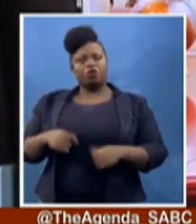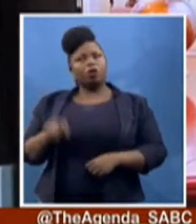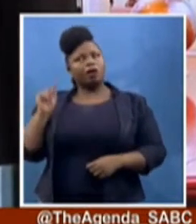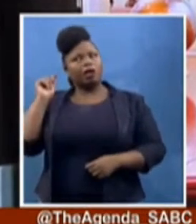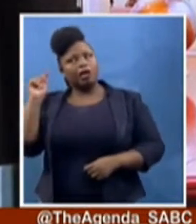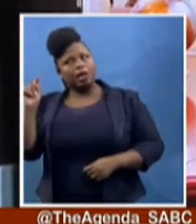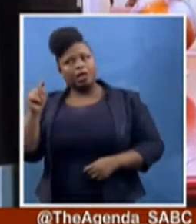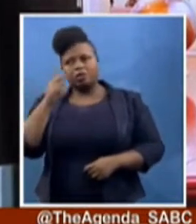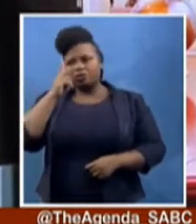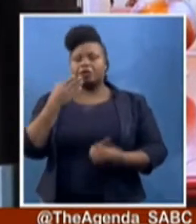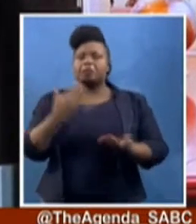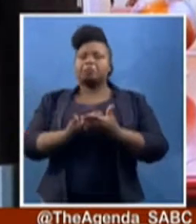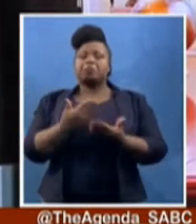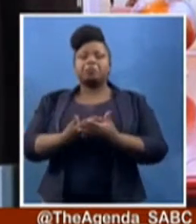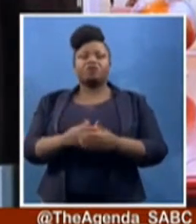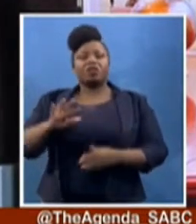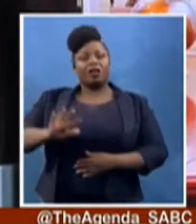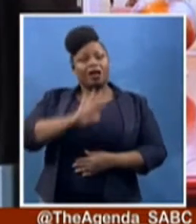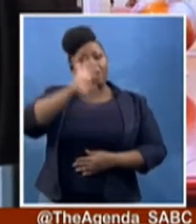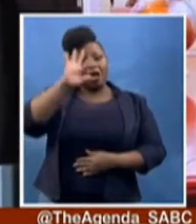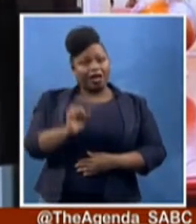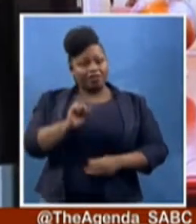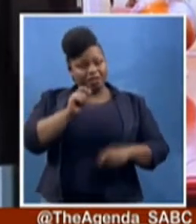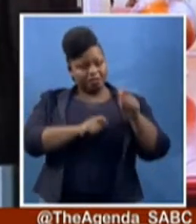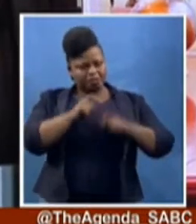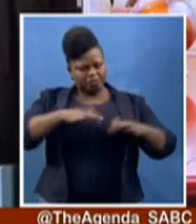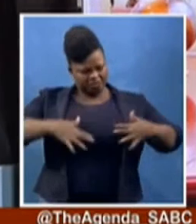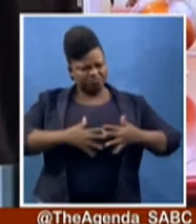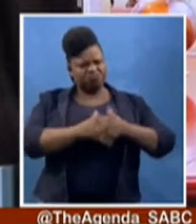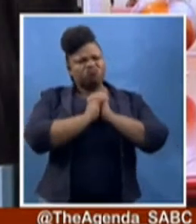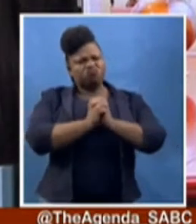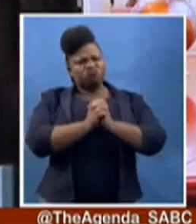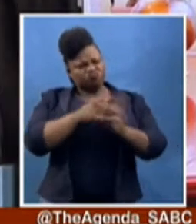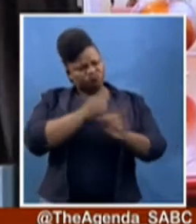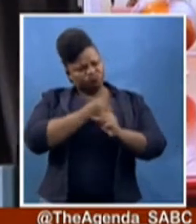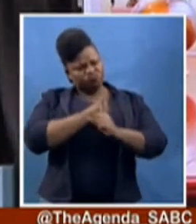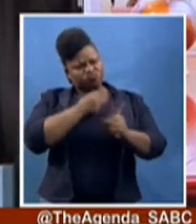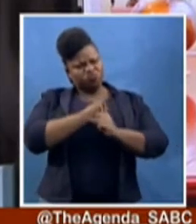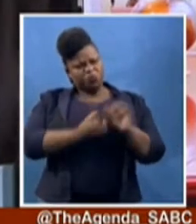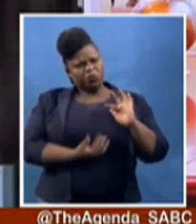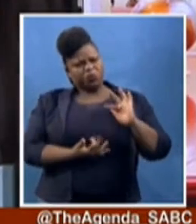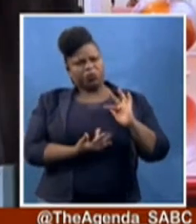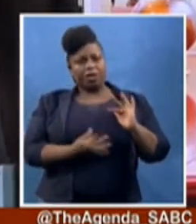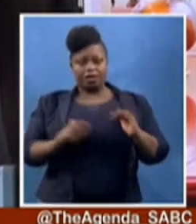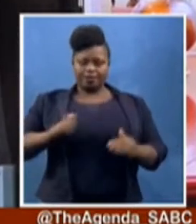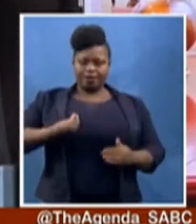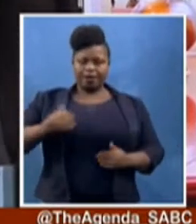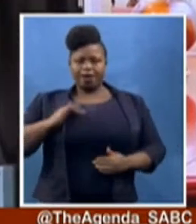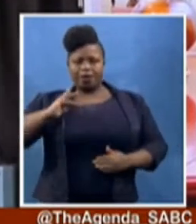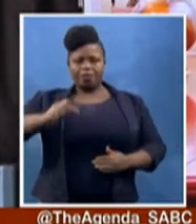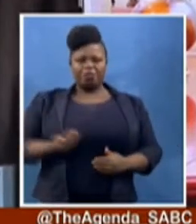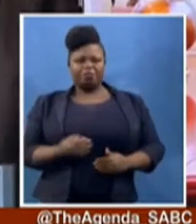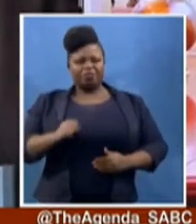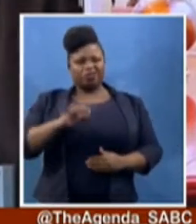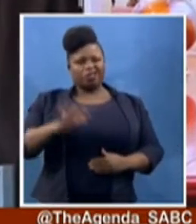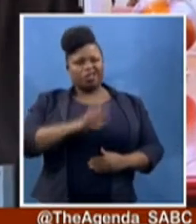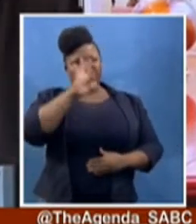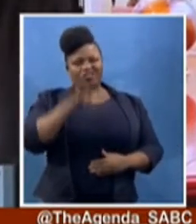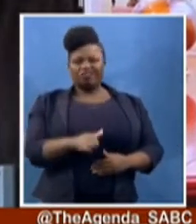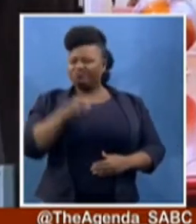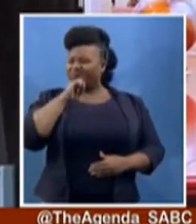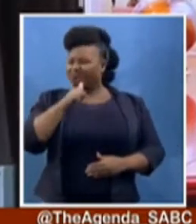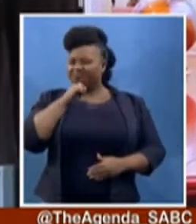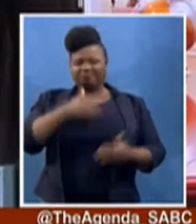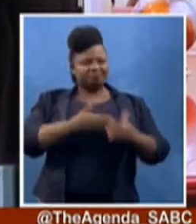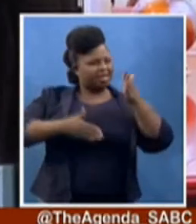are resolute, and a young South African woman who defied all of the prohibitions of her day to transcend